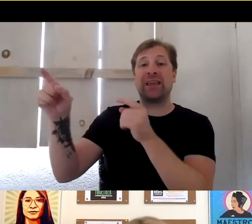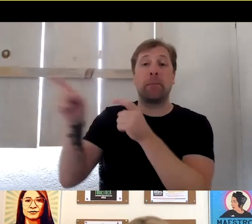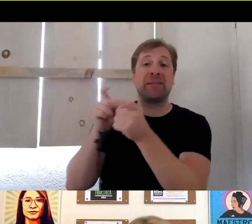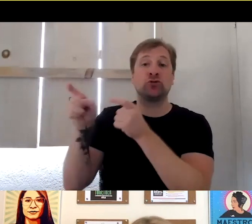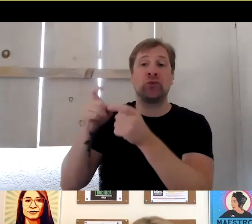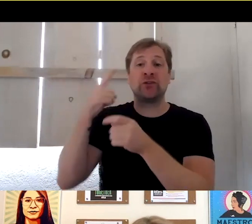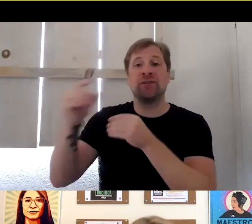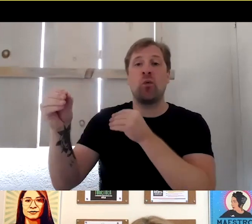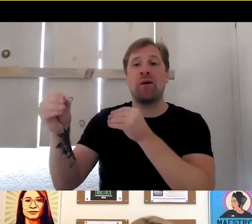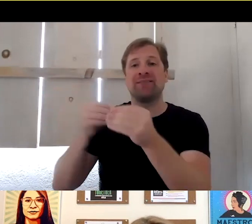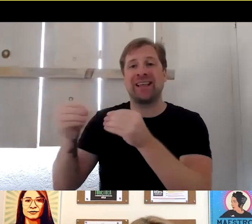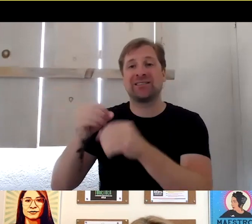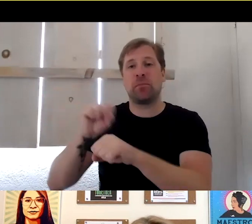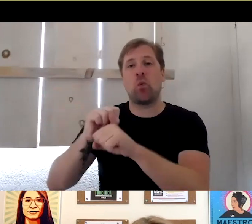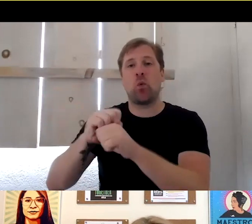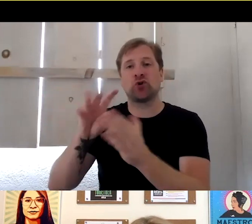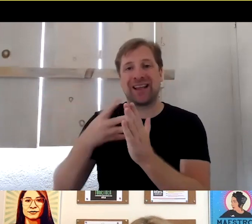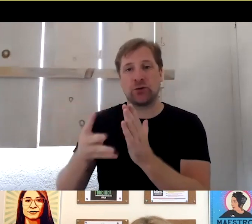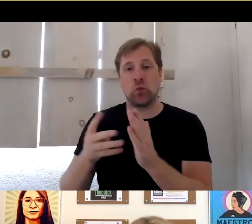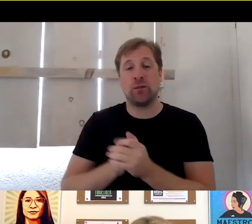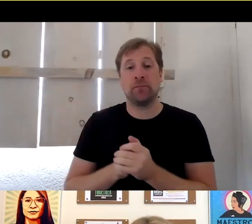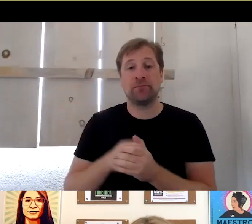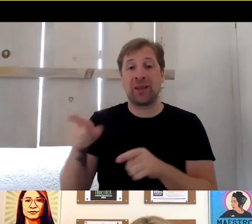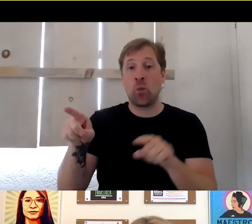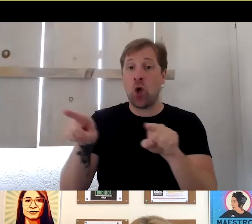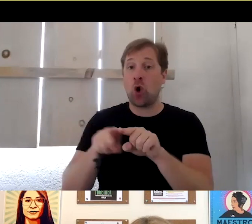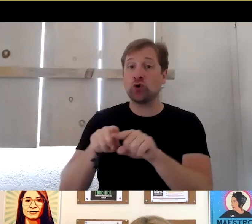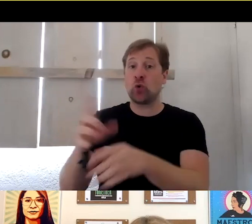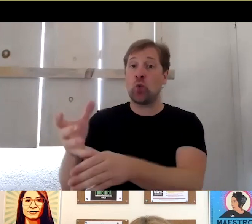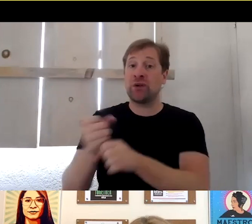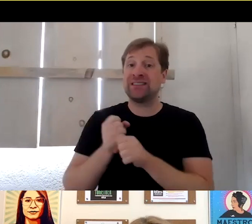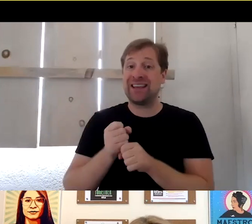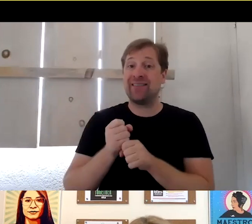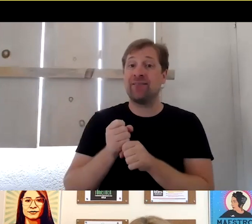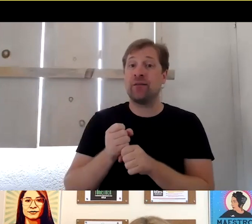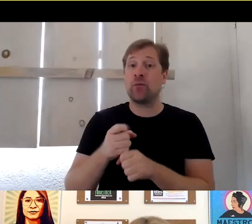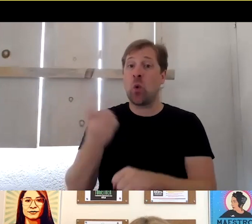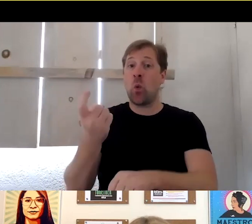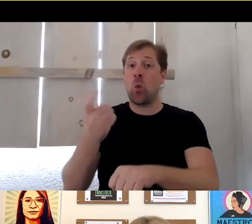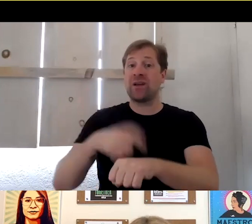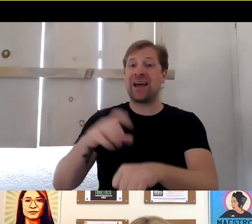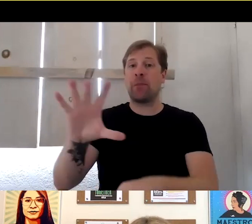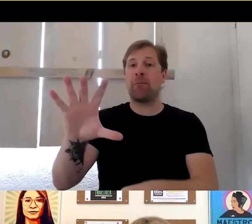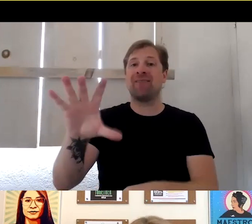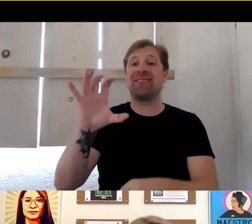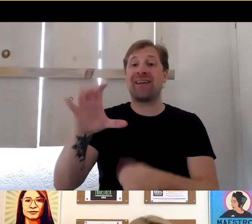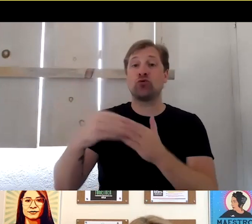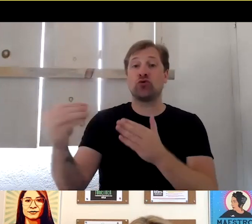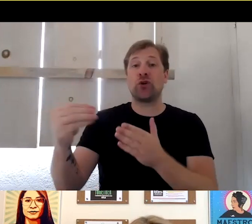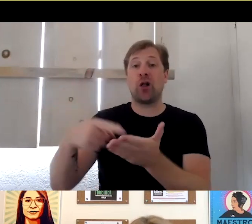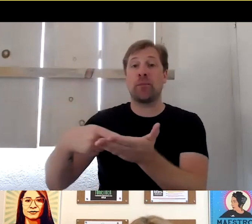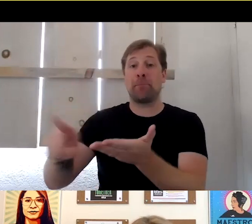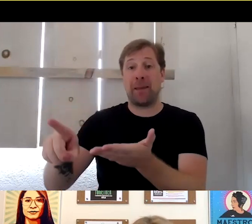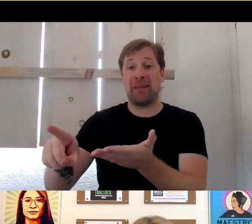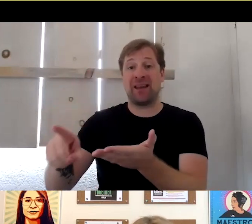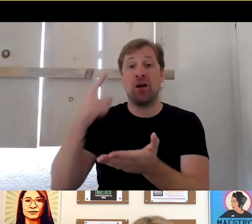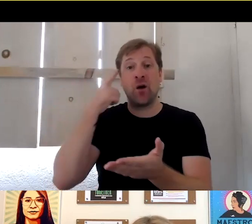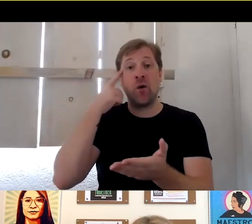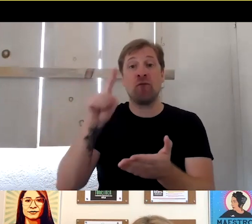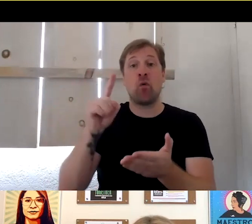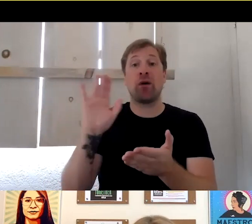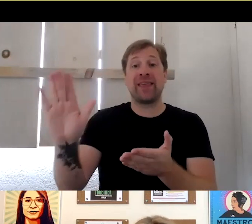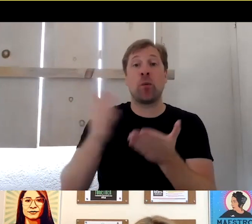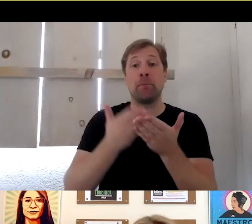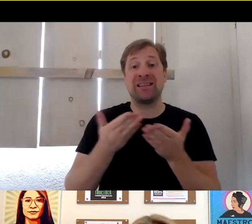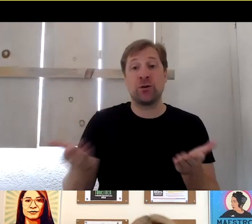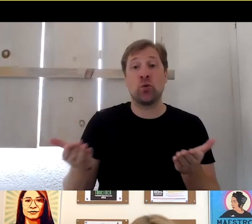schedule. They will also receive a one-time $500 payment for materials and resources